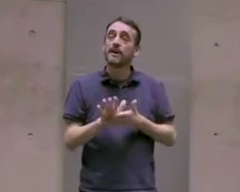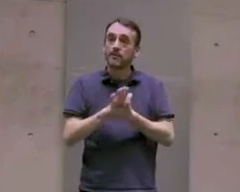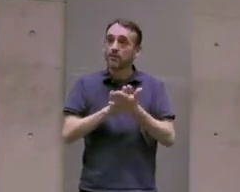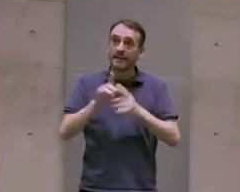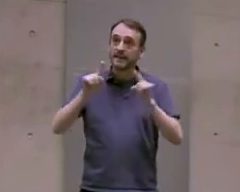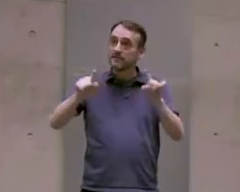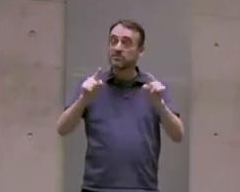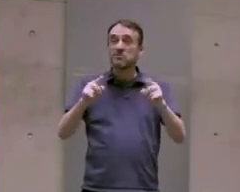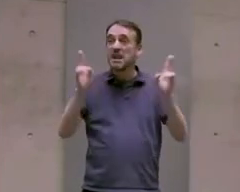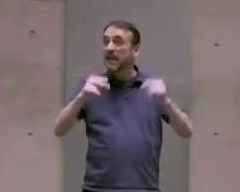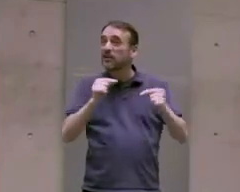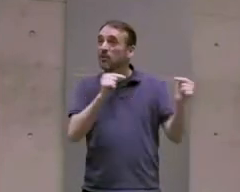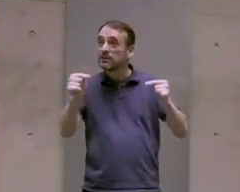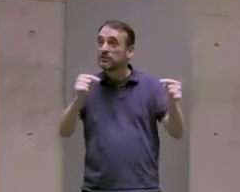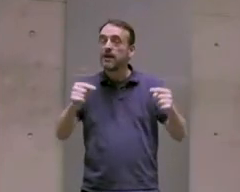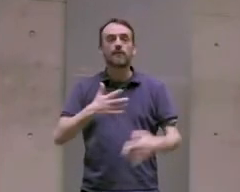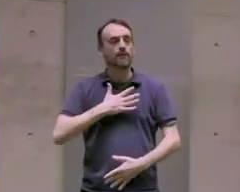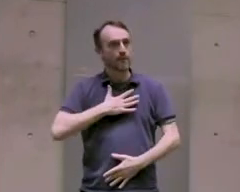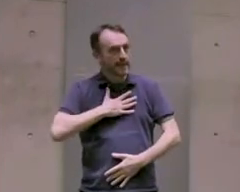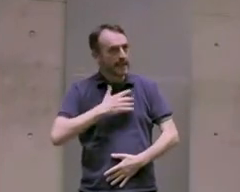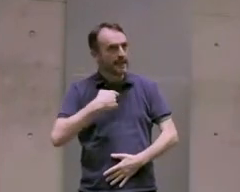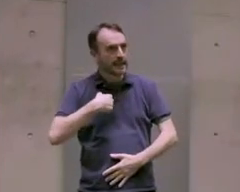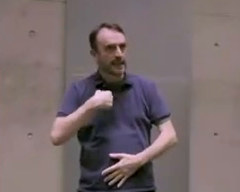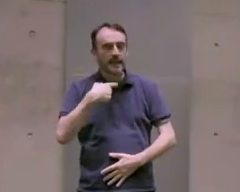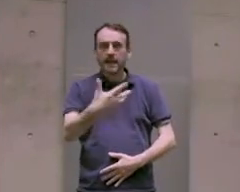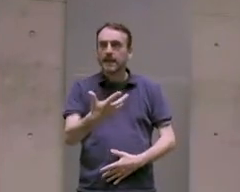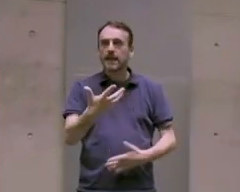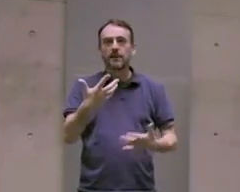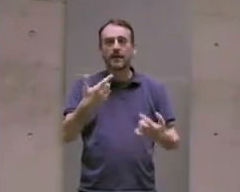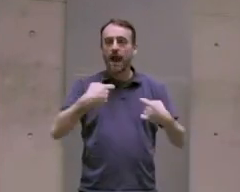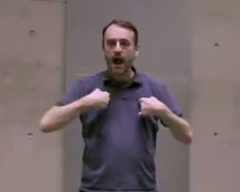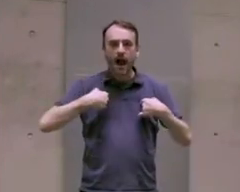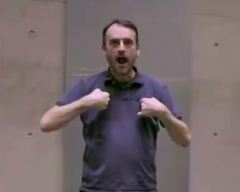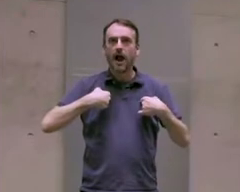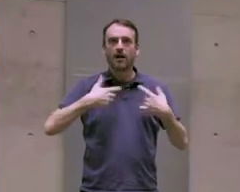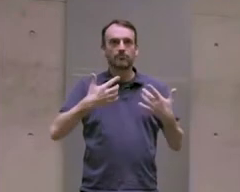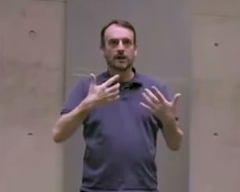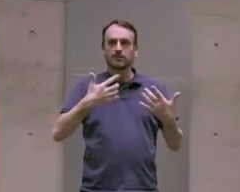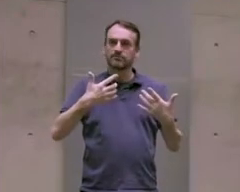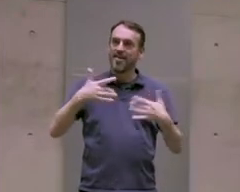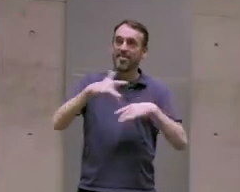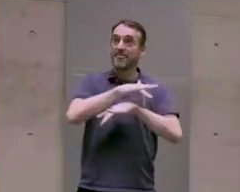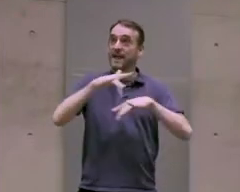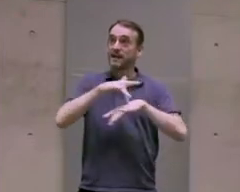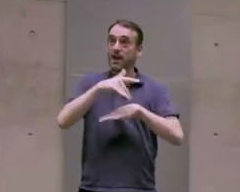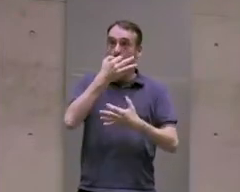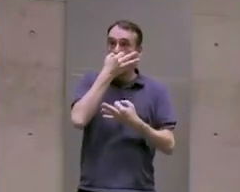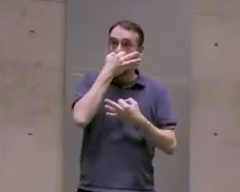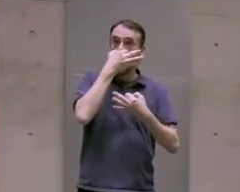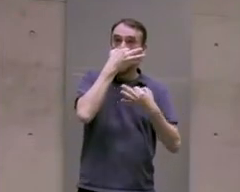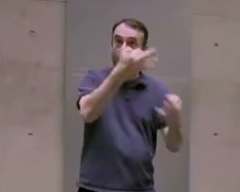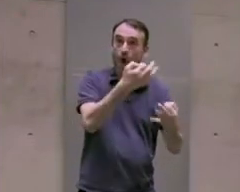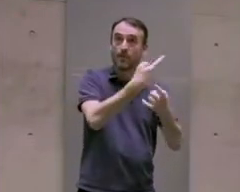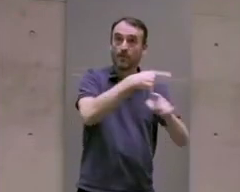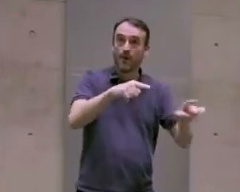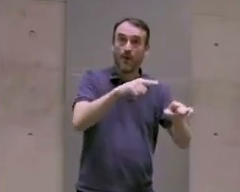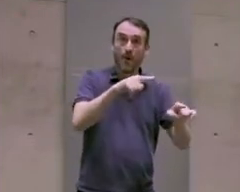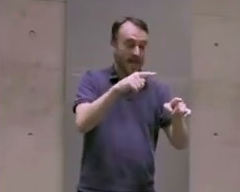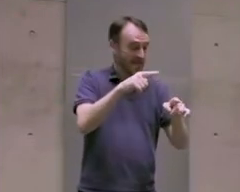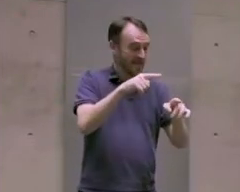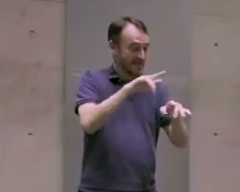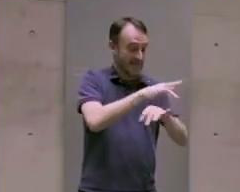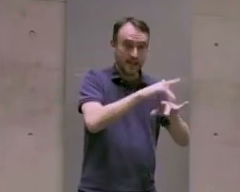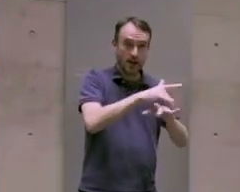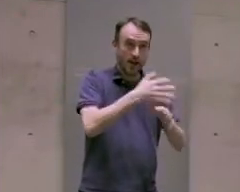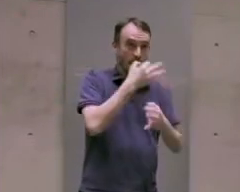So for me, it would be like, I'm a big musical theater nerd. So I've been eyeing up musical theater games for a while, and